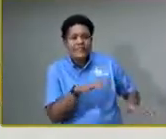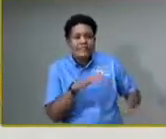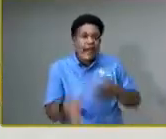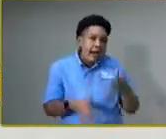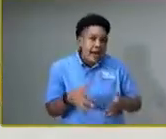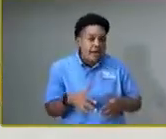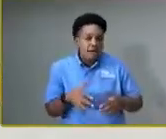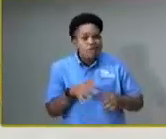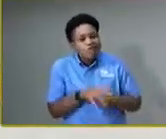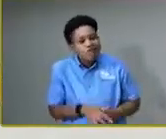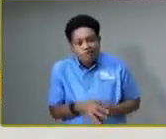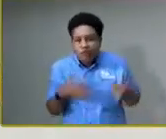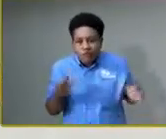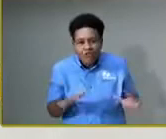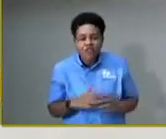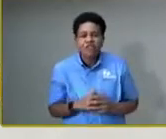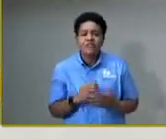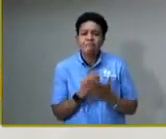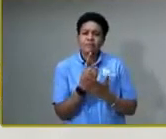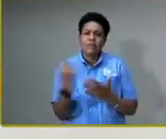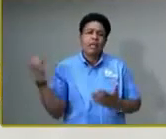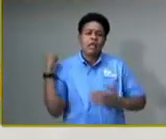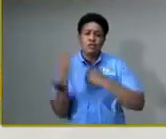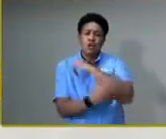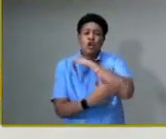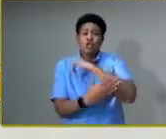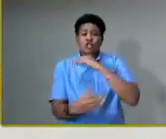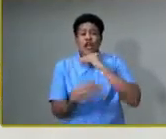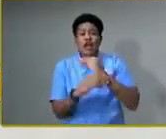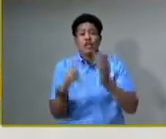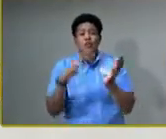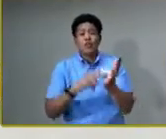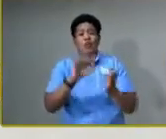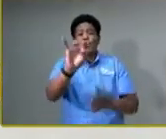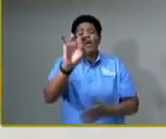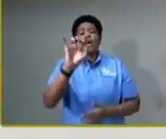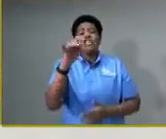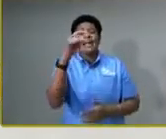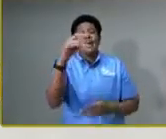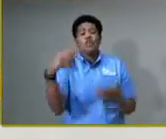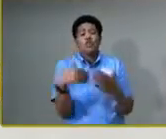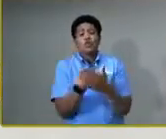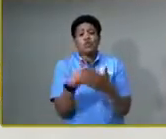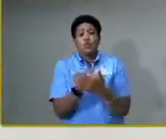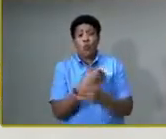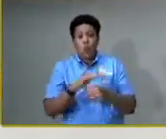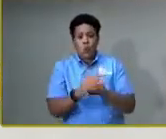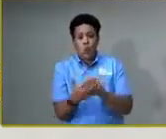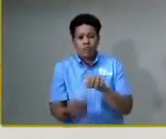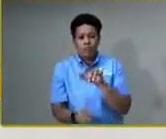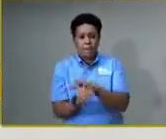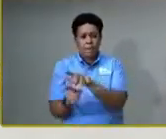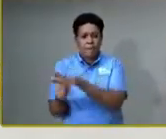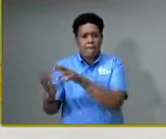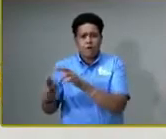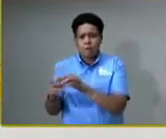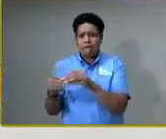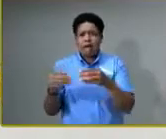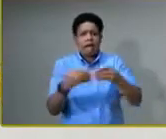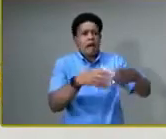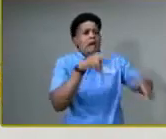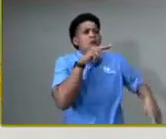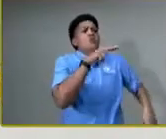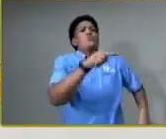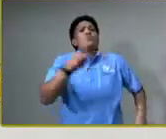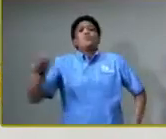week, the country added some 2,818 new COVID-19 cases, and saw